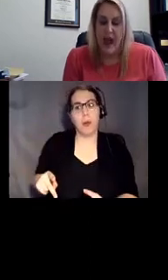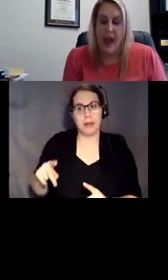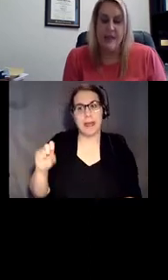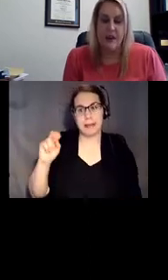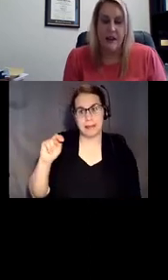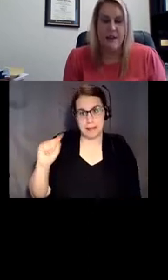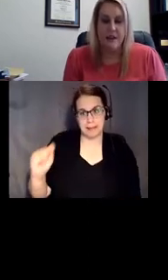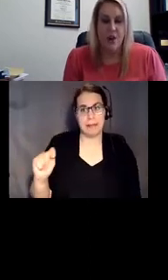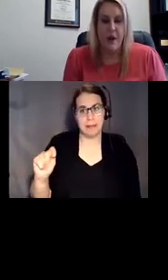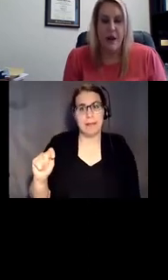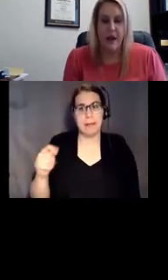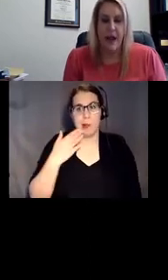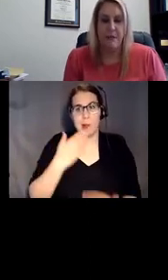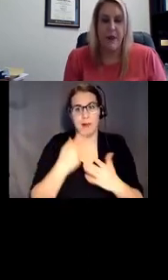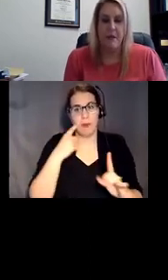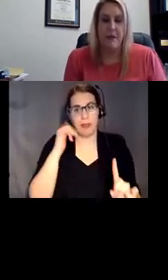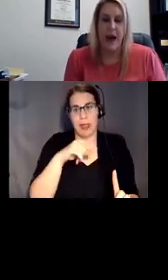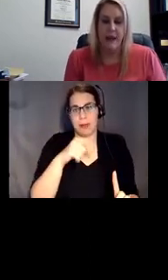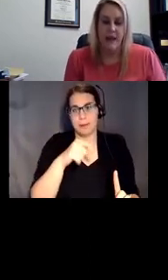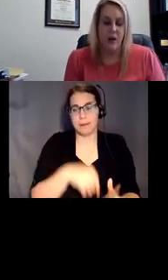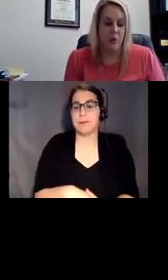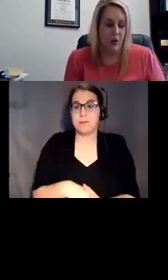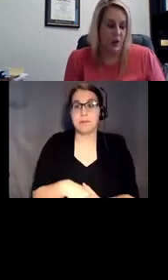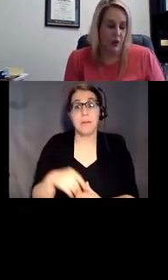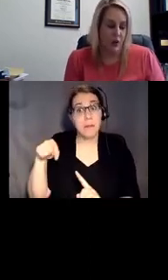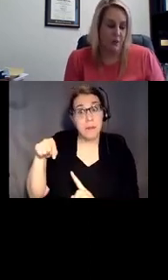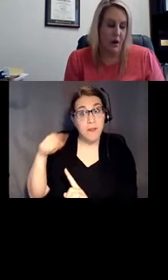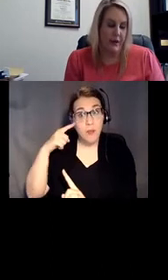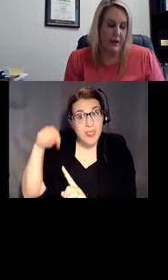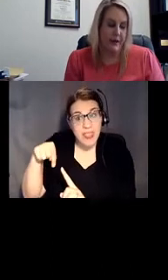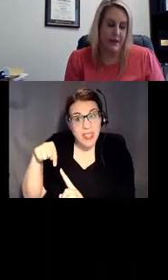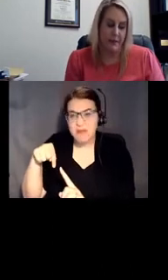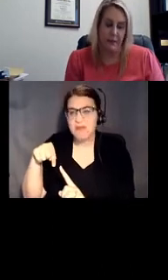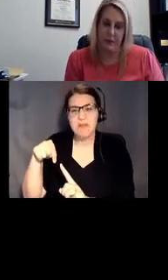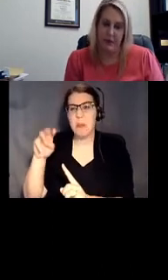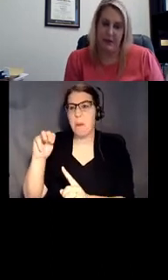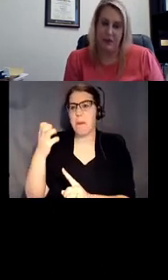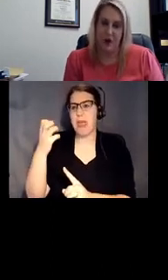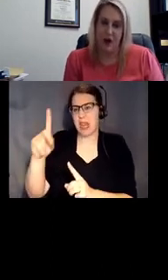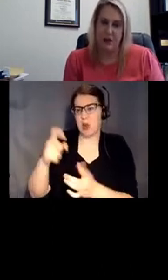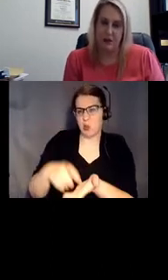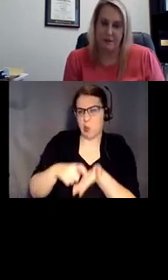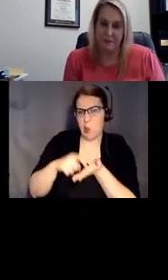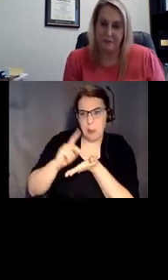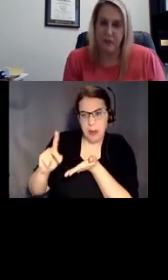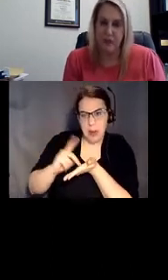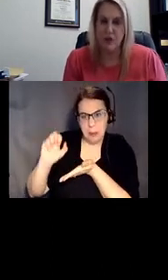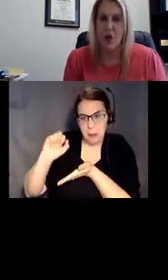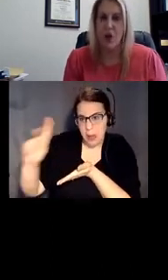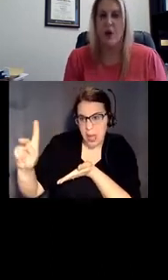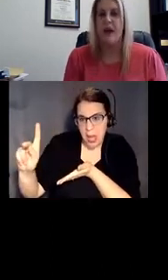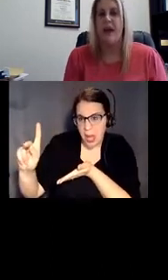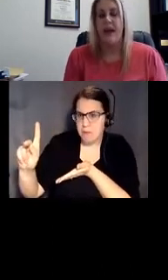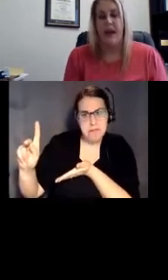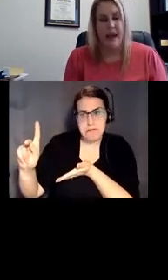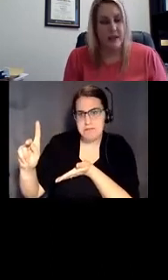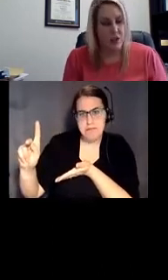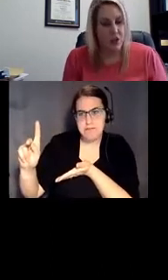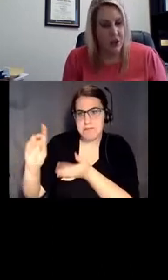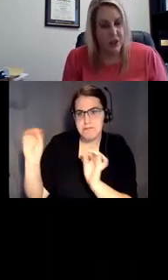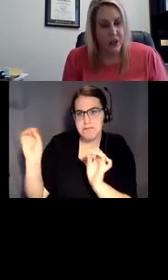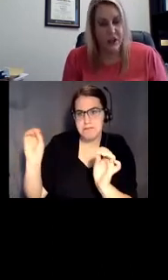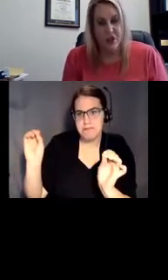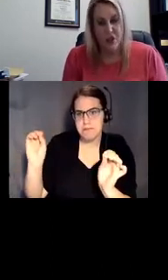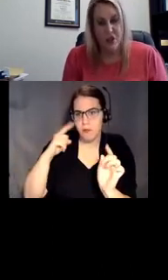that. And there is no Medicaid payback here with a third-party supplemental needs trust. So